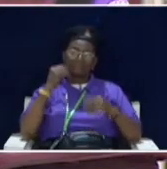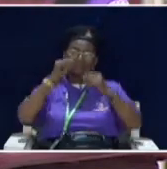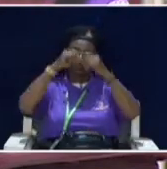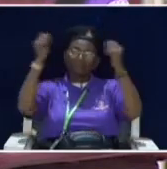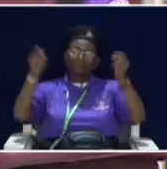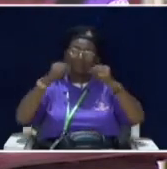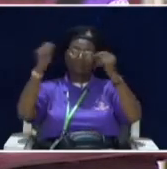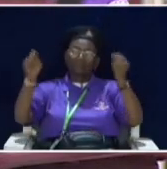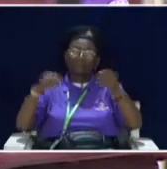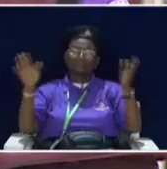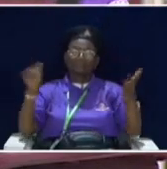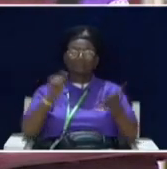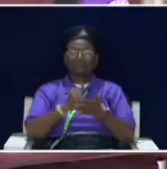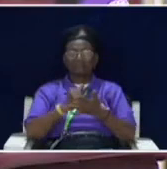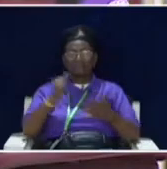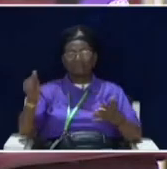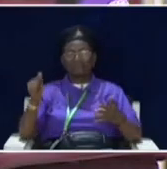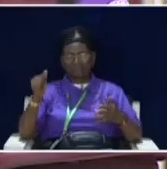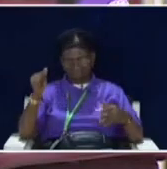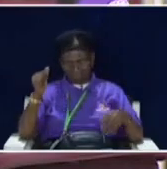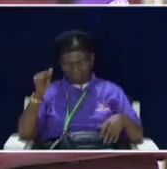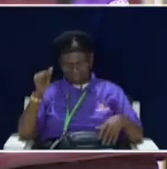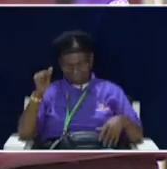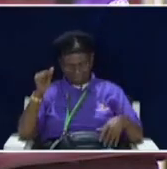Hallelujah. Amen.